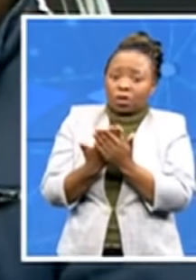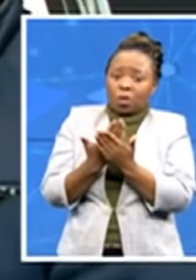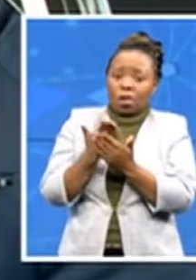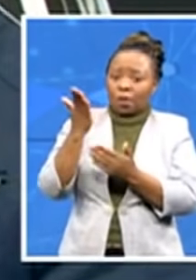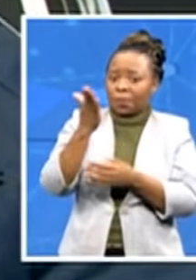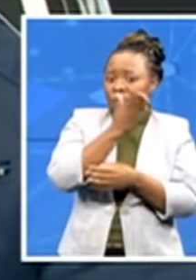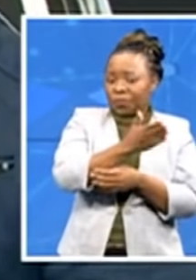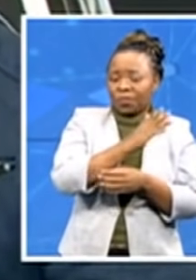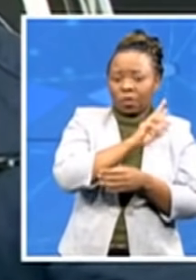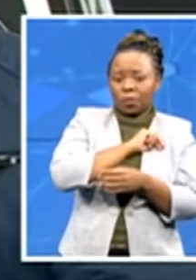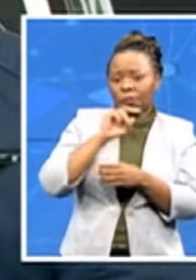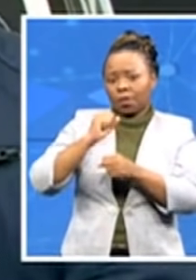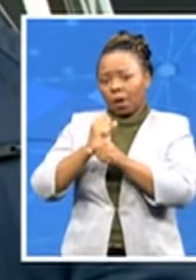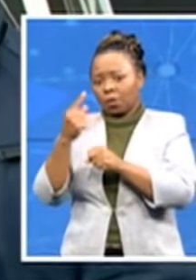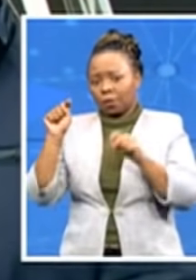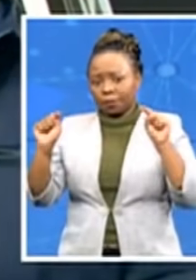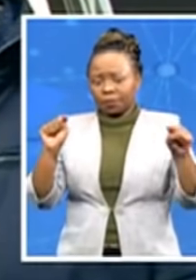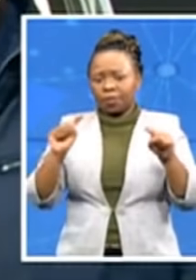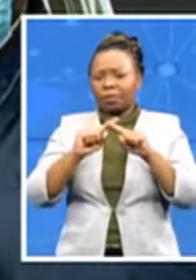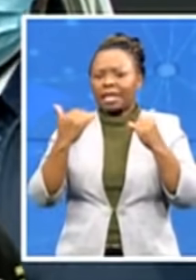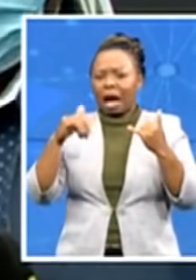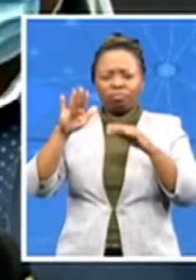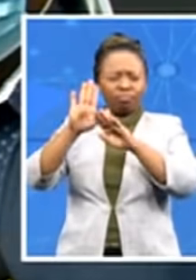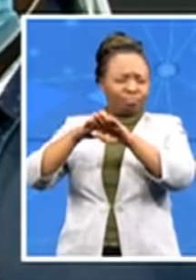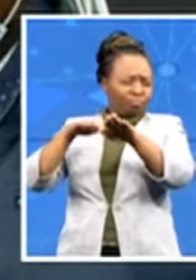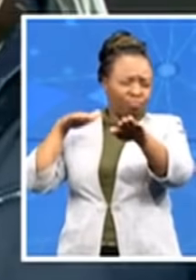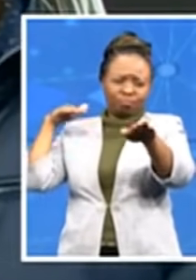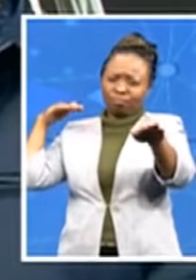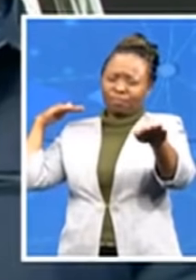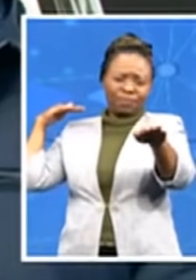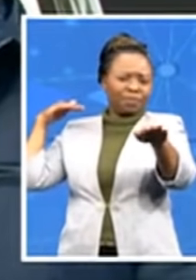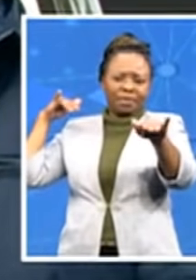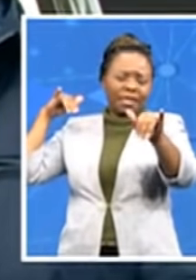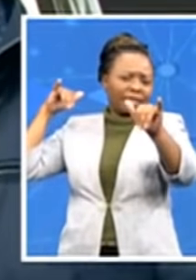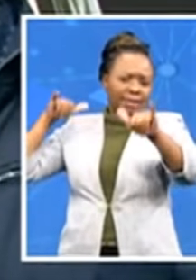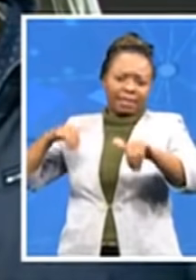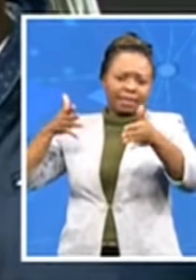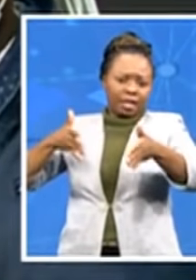gridlock you see here, it's caused by the fact that on the other side of Zimbabwe, I managed to